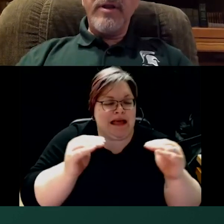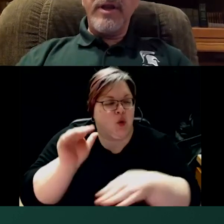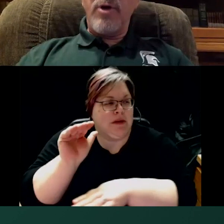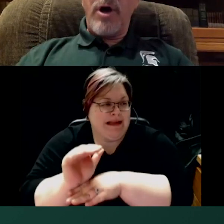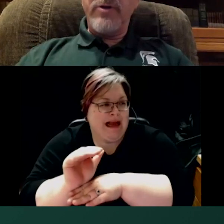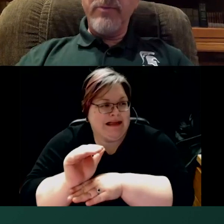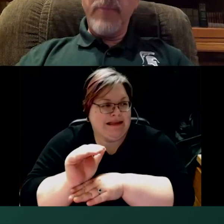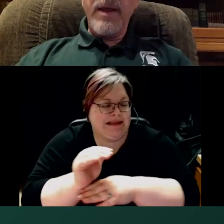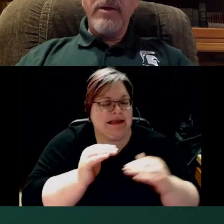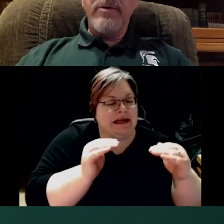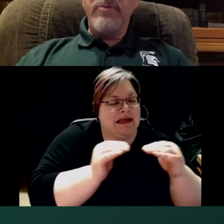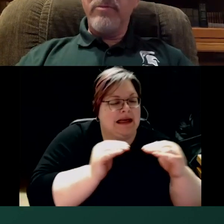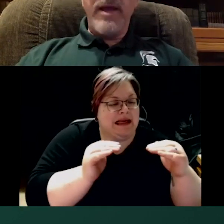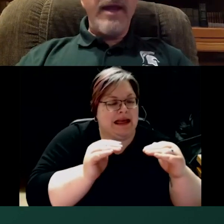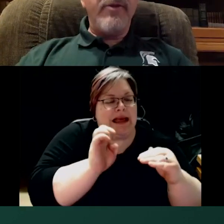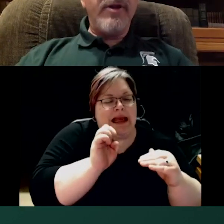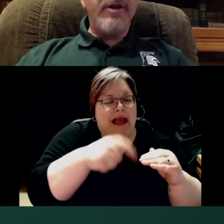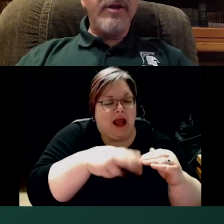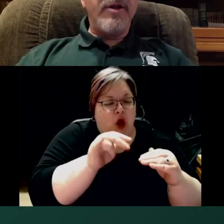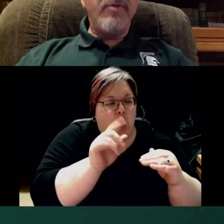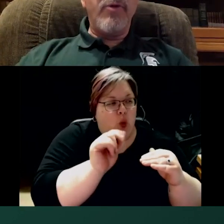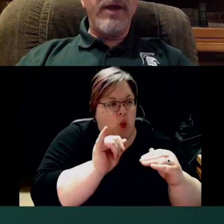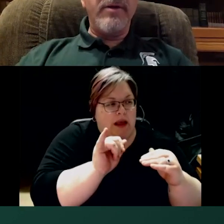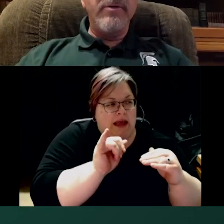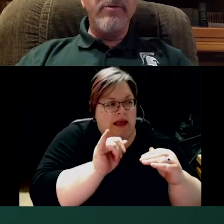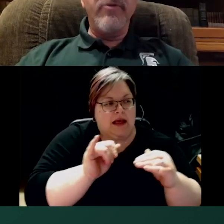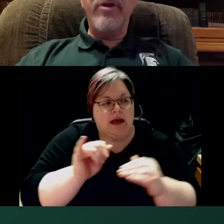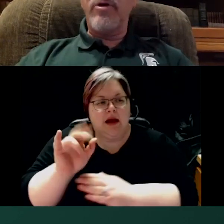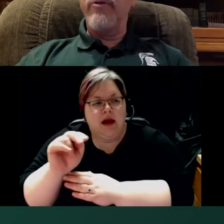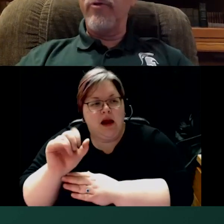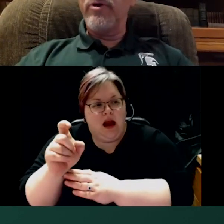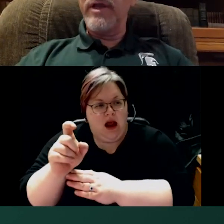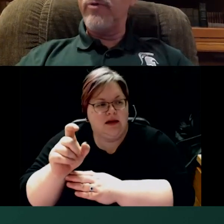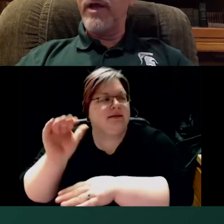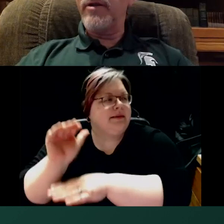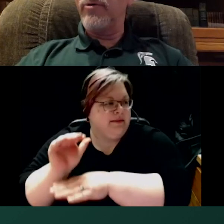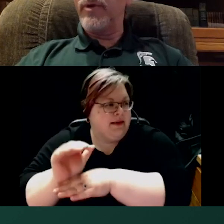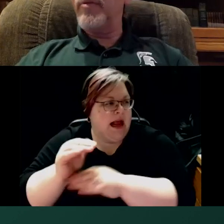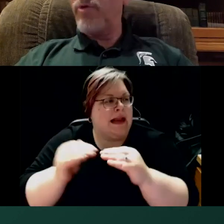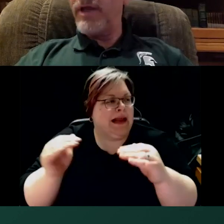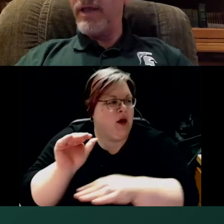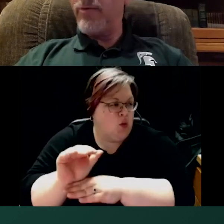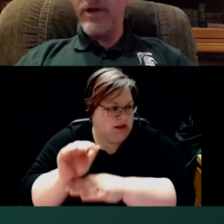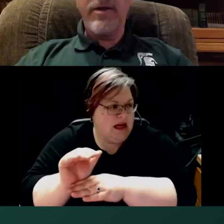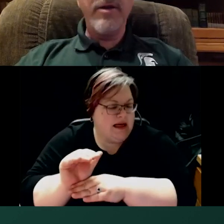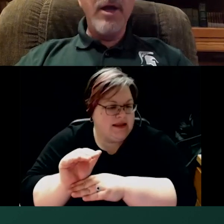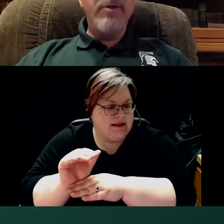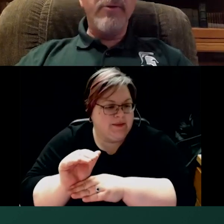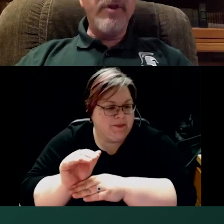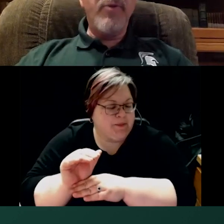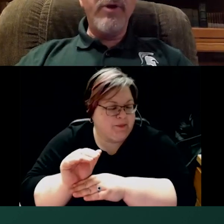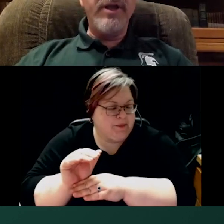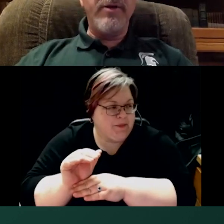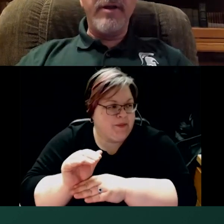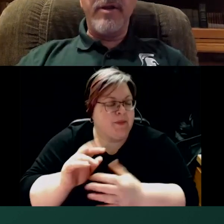this is in autumn, and this is in spring, which is called the vernal equinox or the spring equinox. So